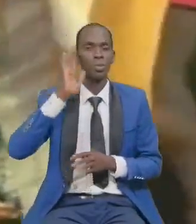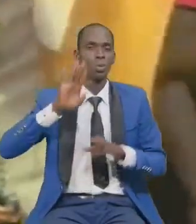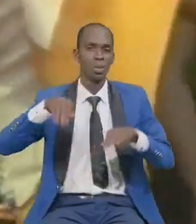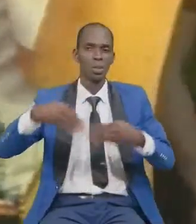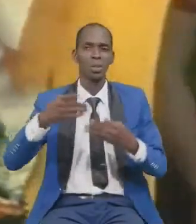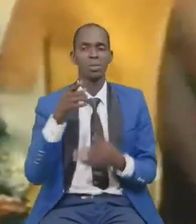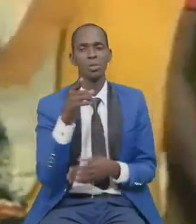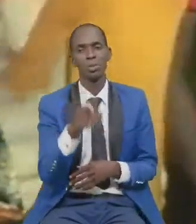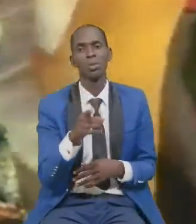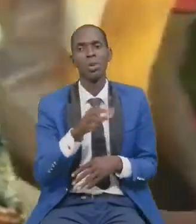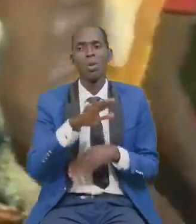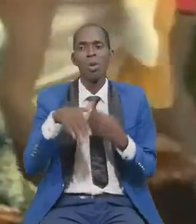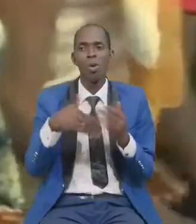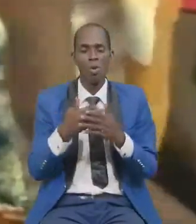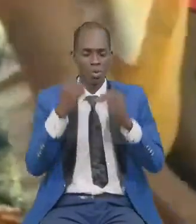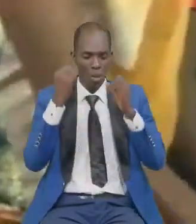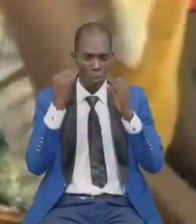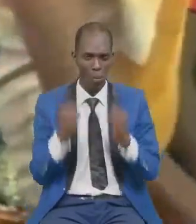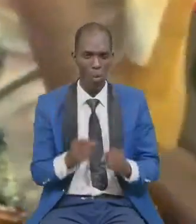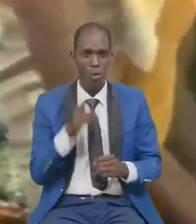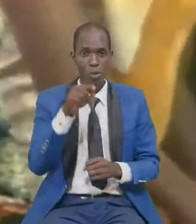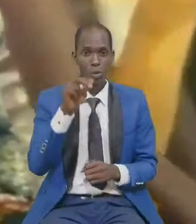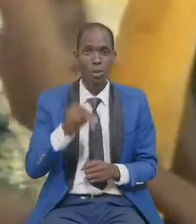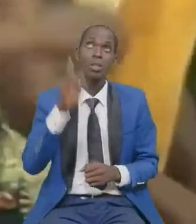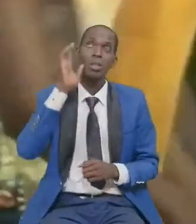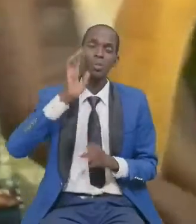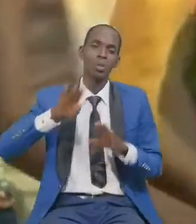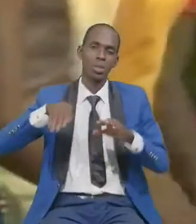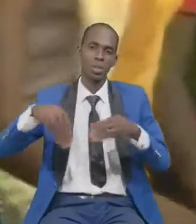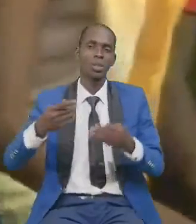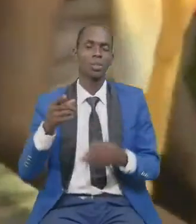All the power you need, he will give.